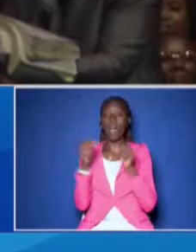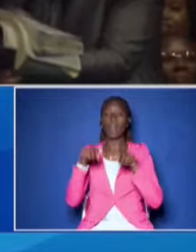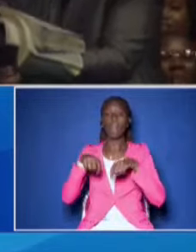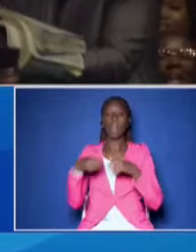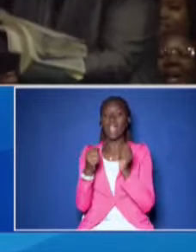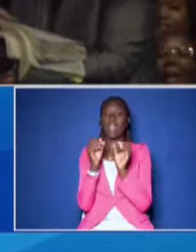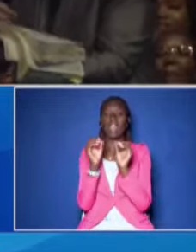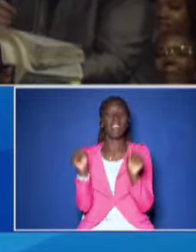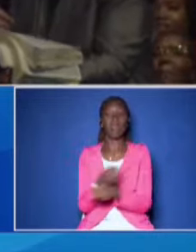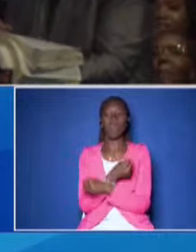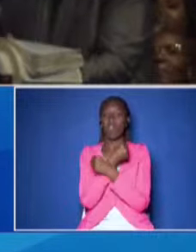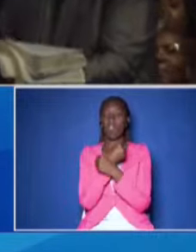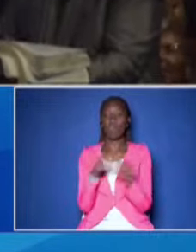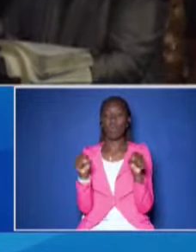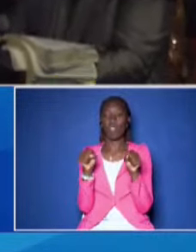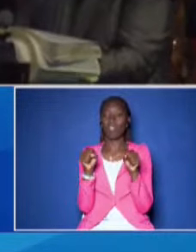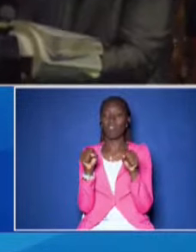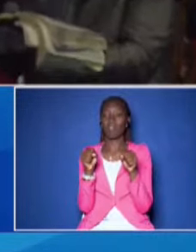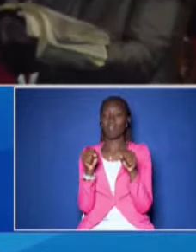be broken